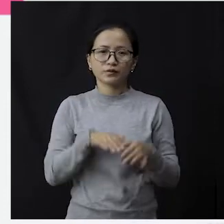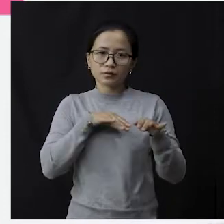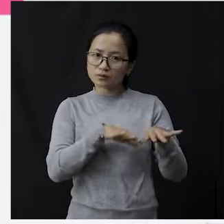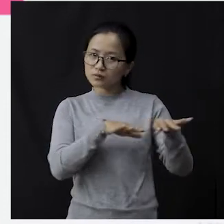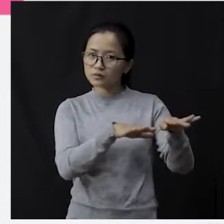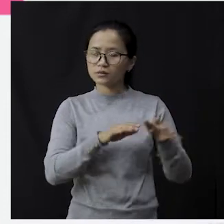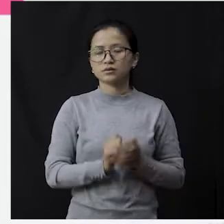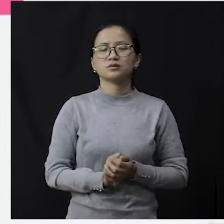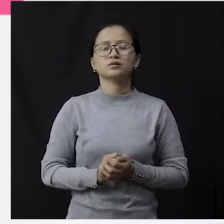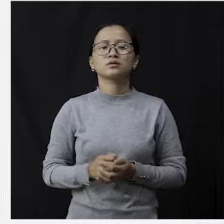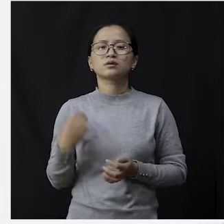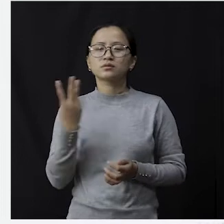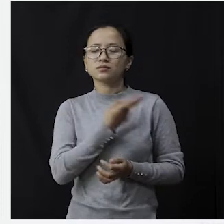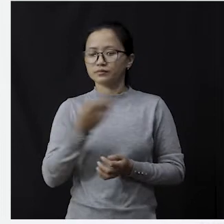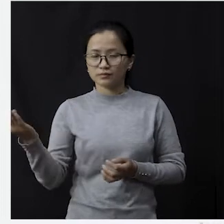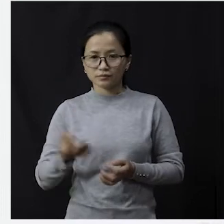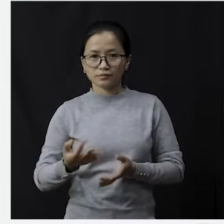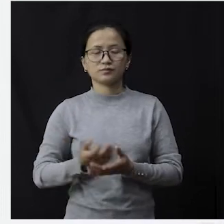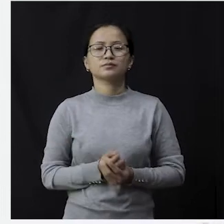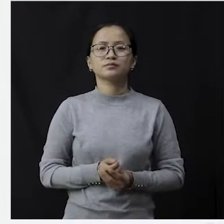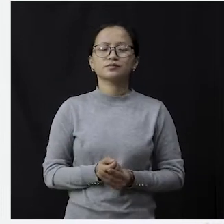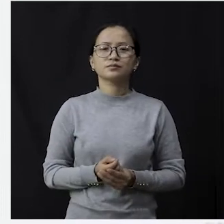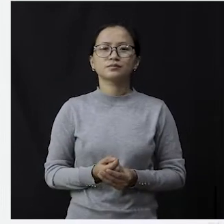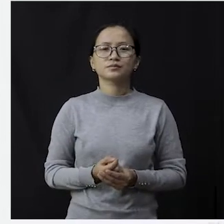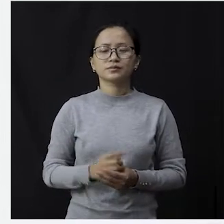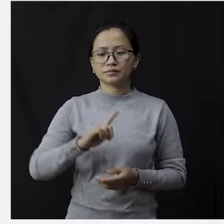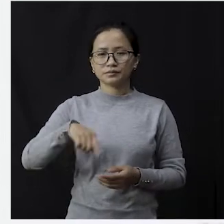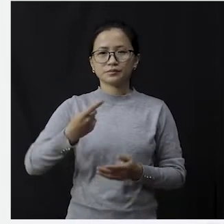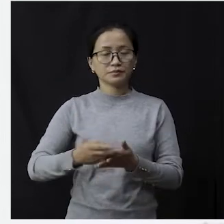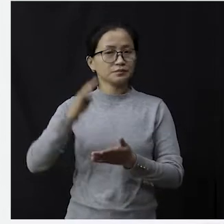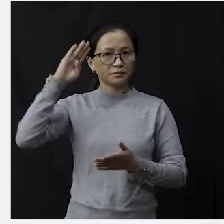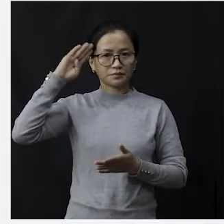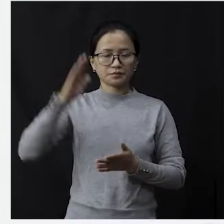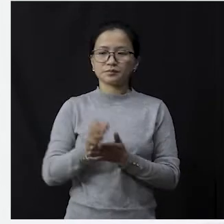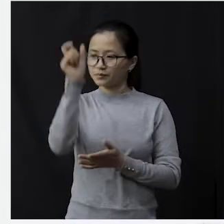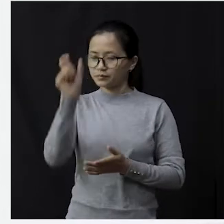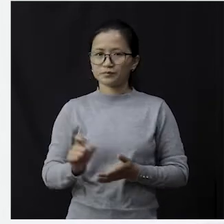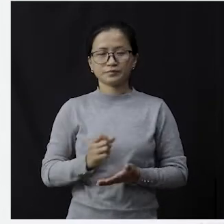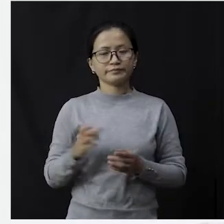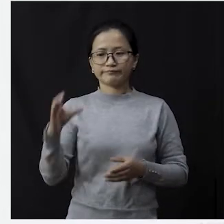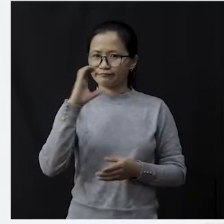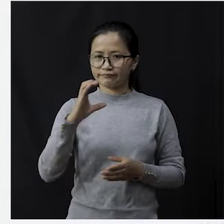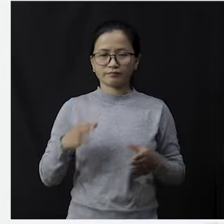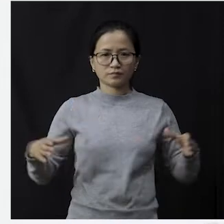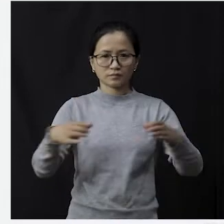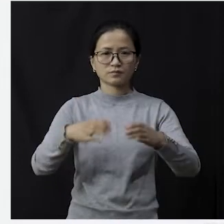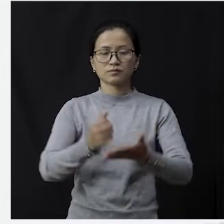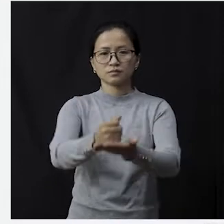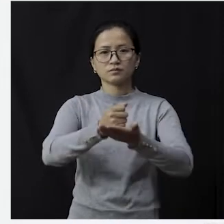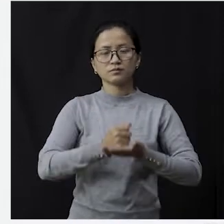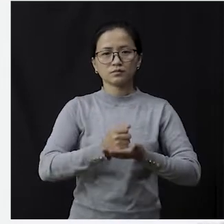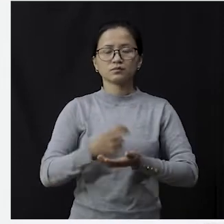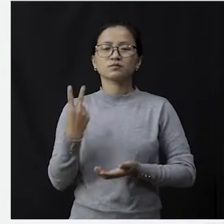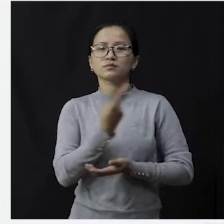stitching our new clothes. Next is a policeman. A policeman is a community helper. A policeman